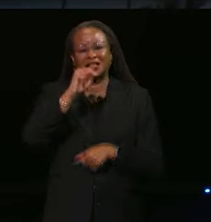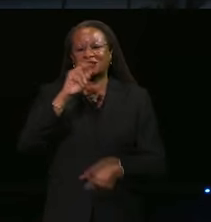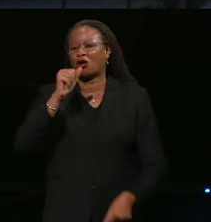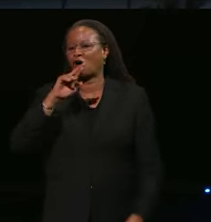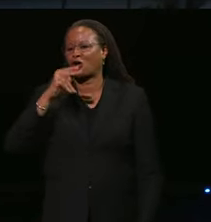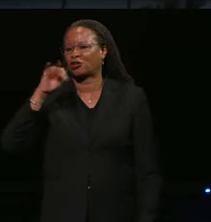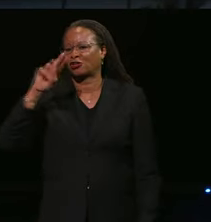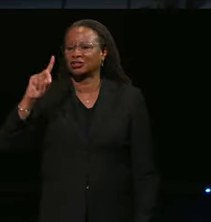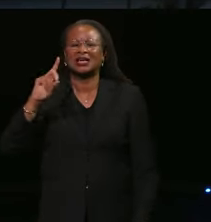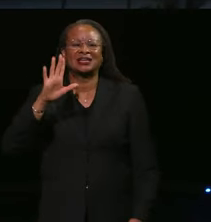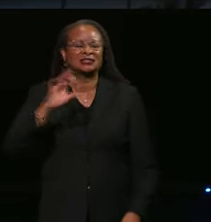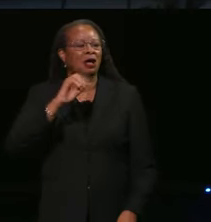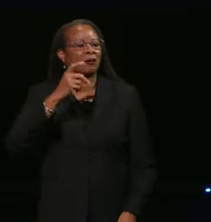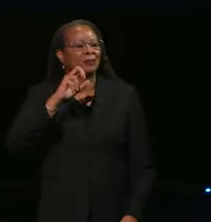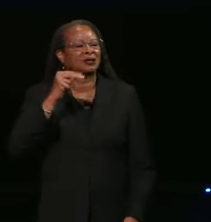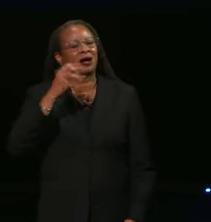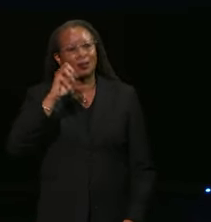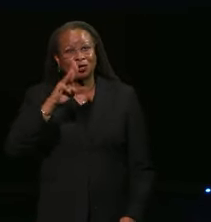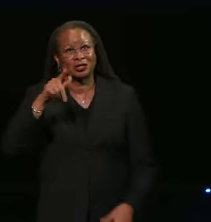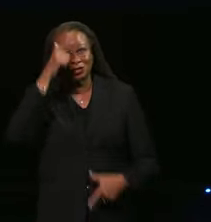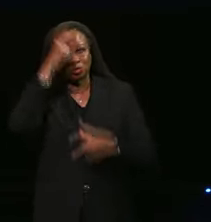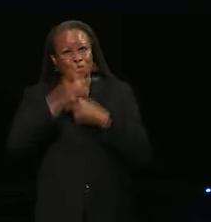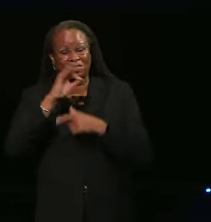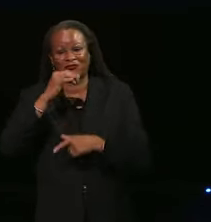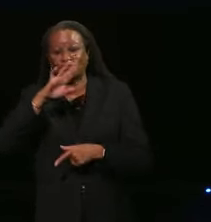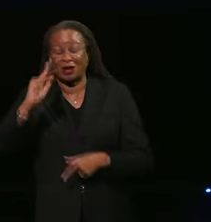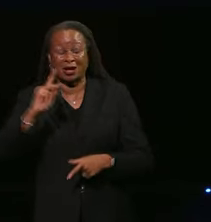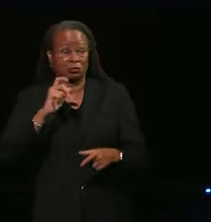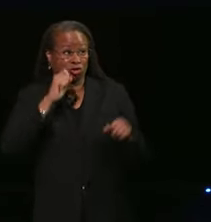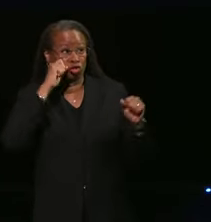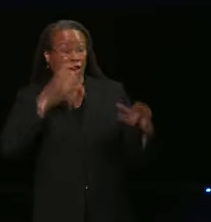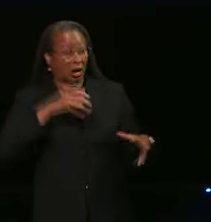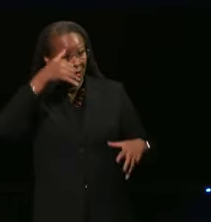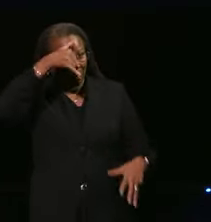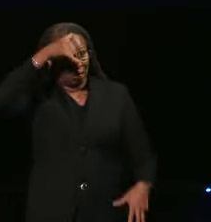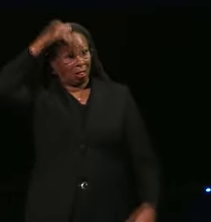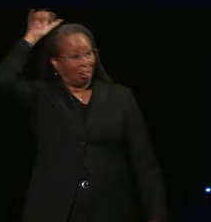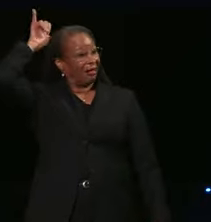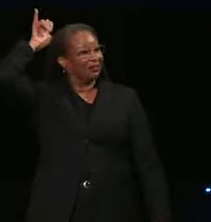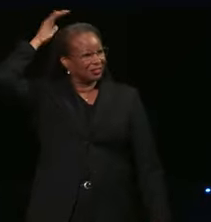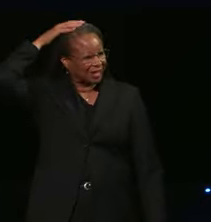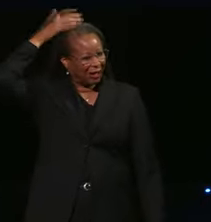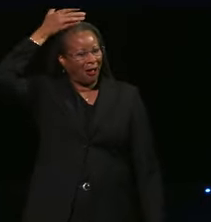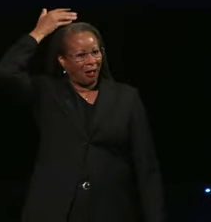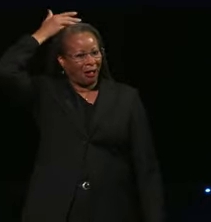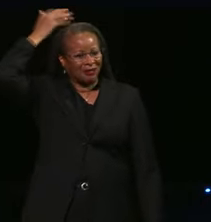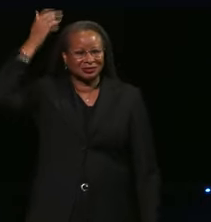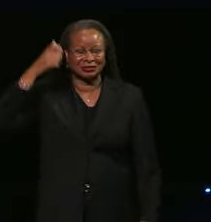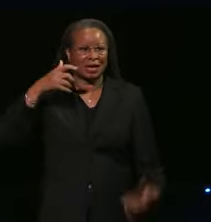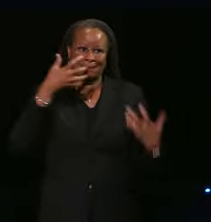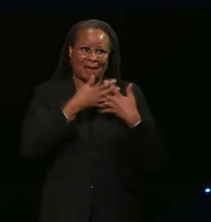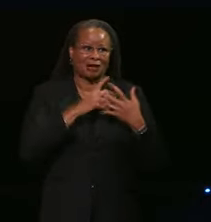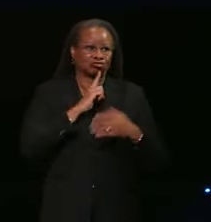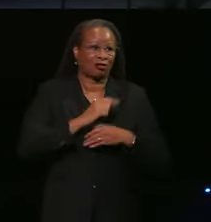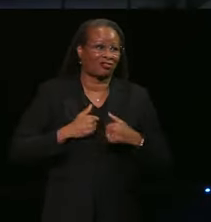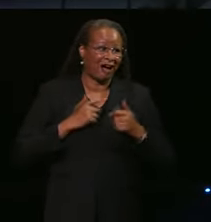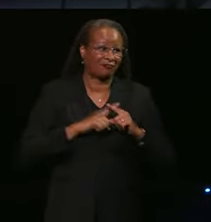Oppenheimer's brother, Frank, and it was shocking that hairline. I mean, it matched the real thing in real life, but it was like, whoa, well,